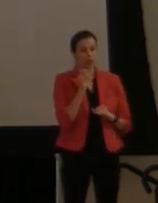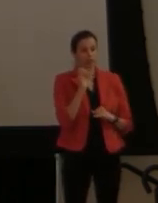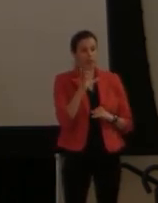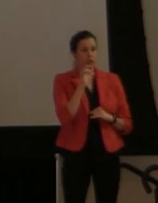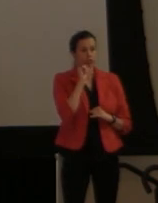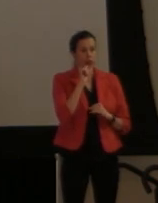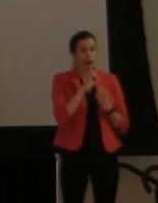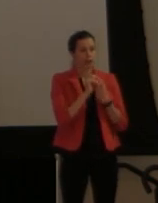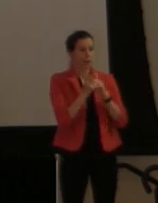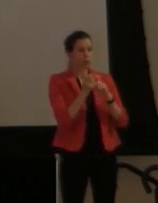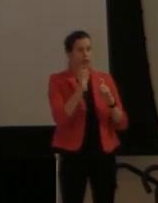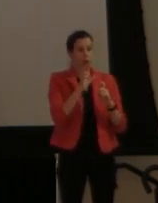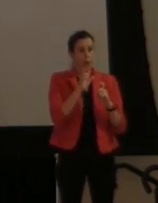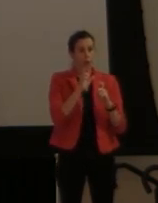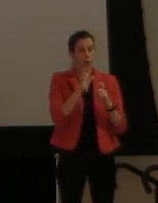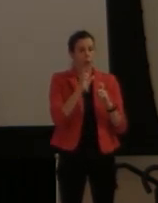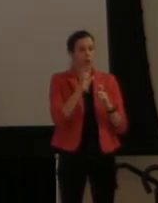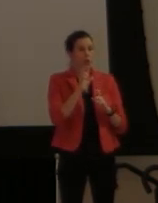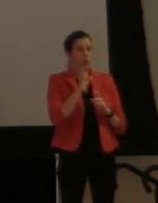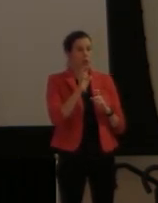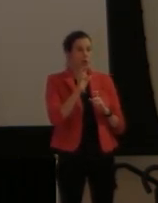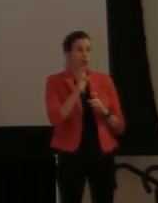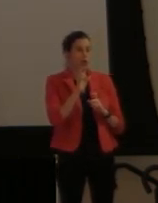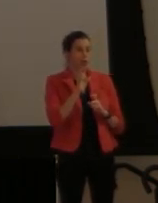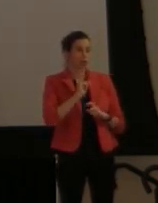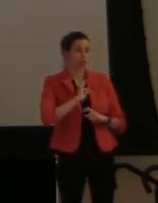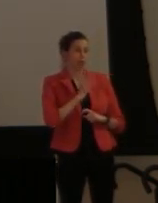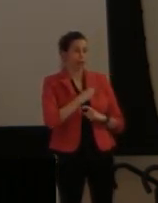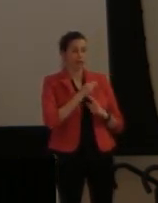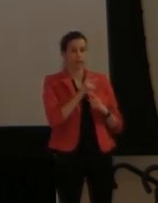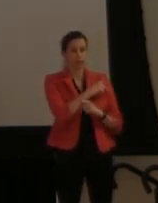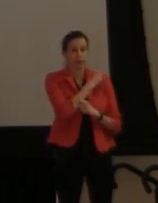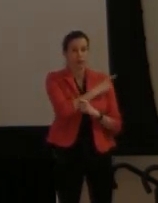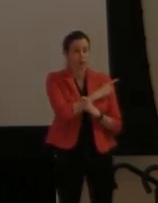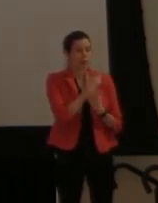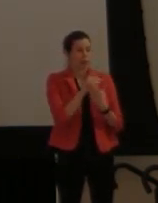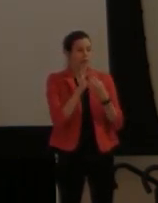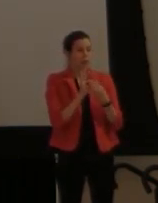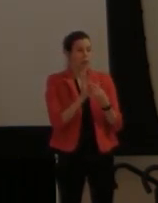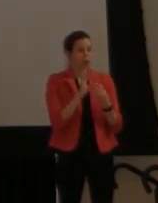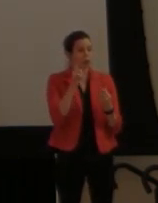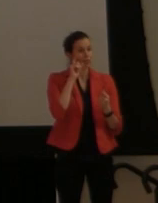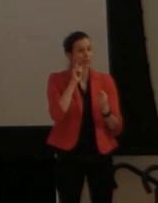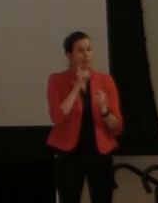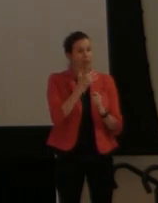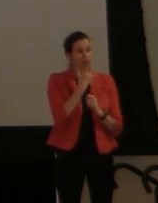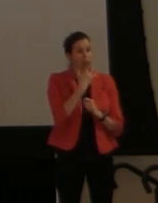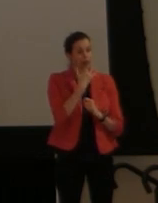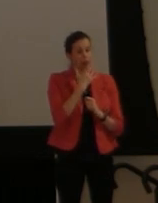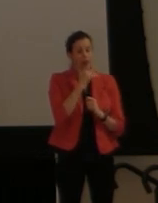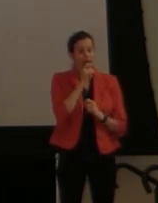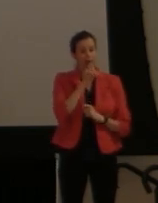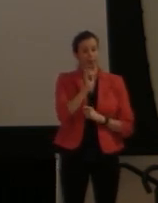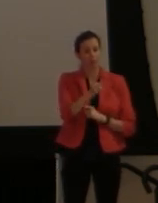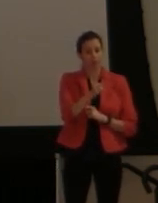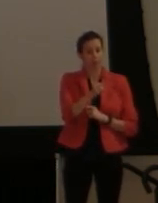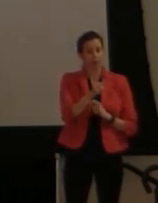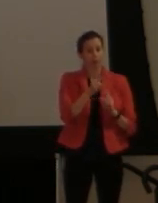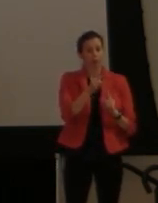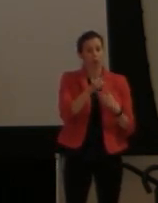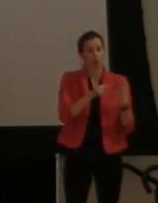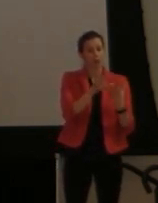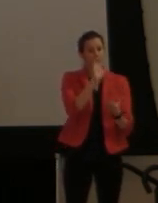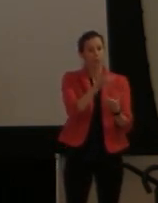and trans patients. So maybe with regard to sexuality, instead of having a question that asks what is your